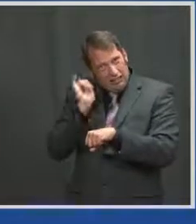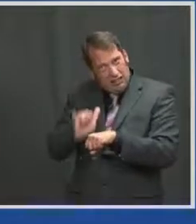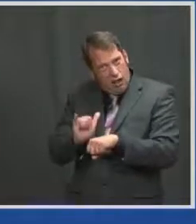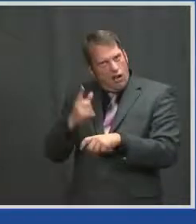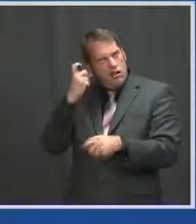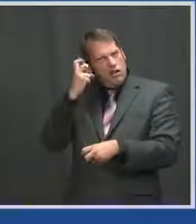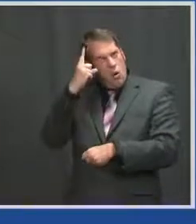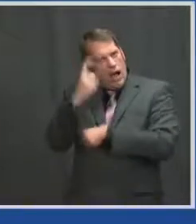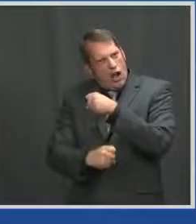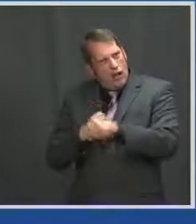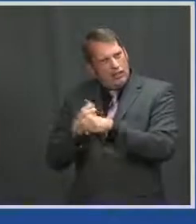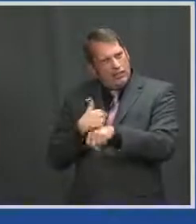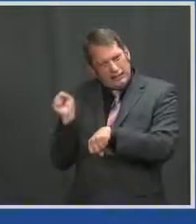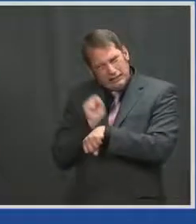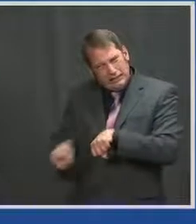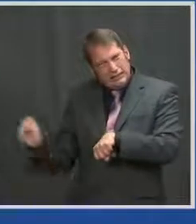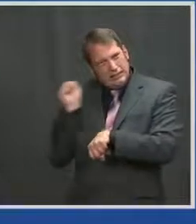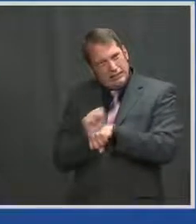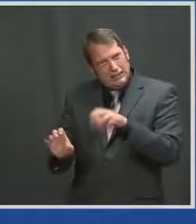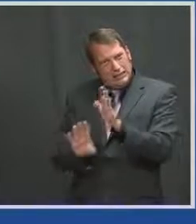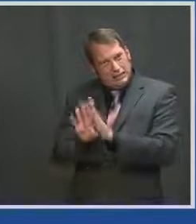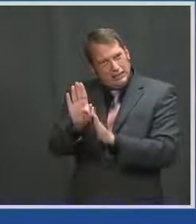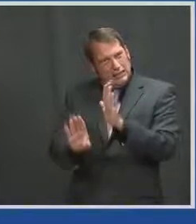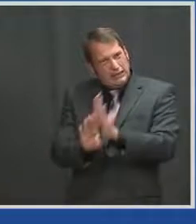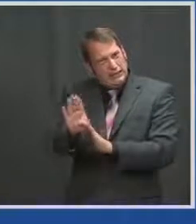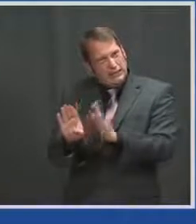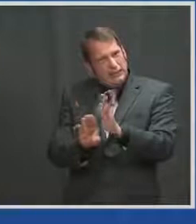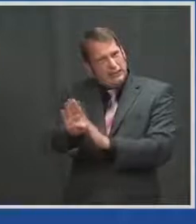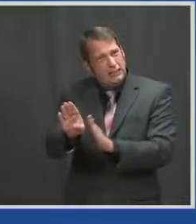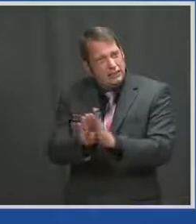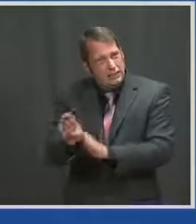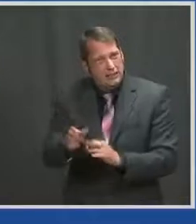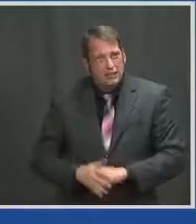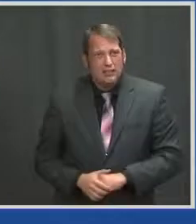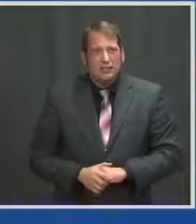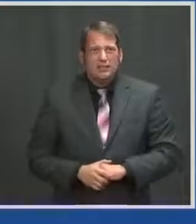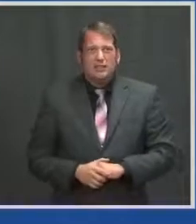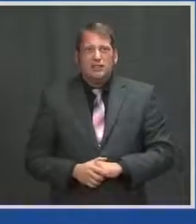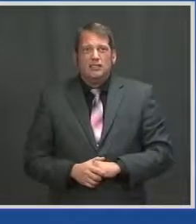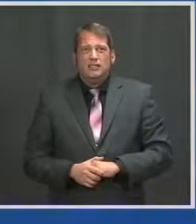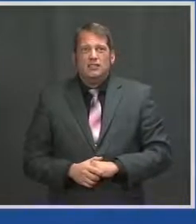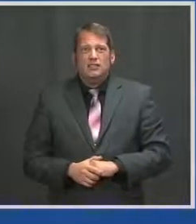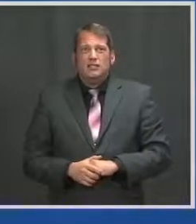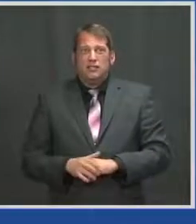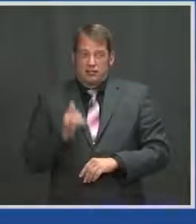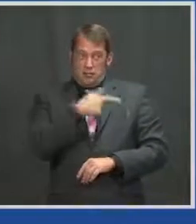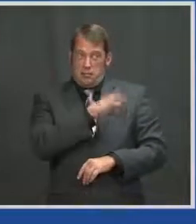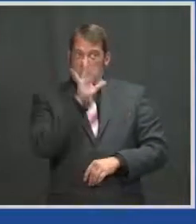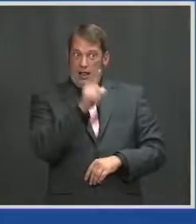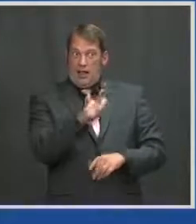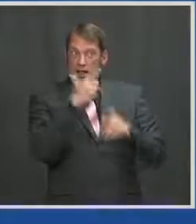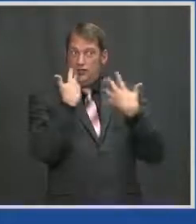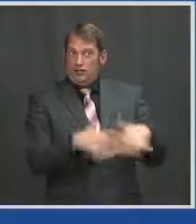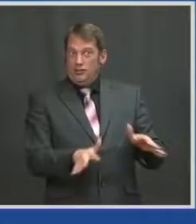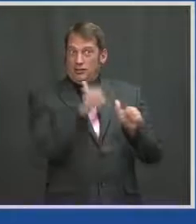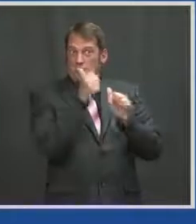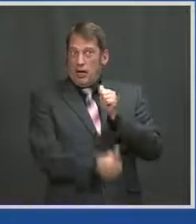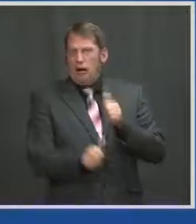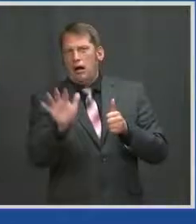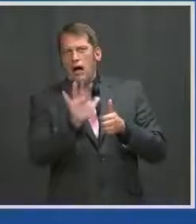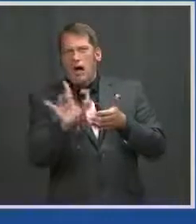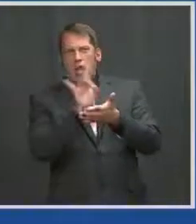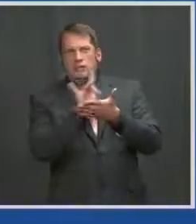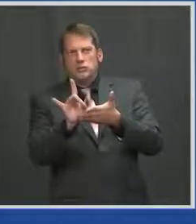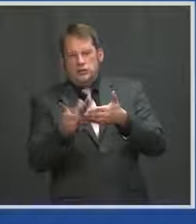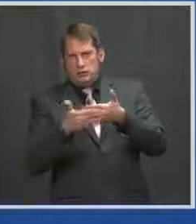working. 8 weeks later, we passed. After it was passed, but parts of the bill are still getting underway.